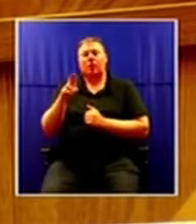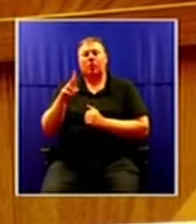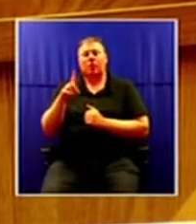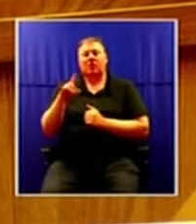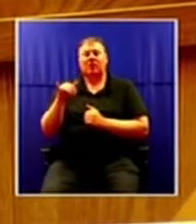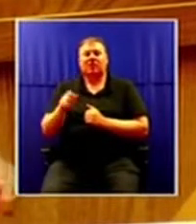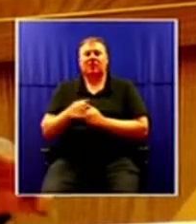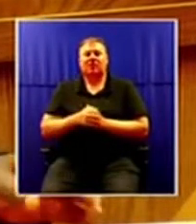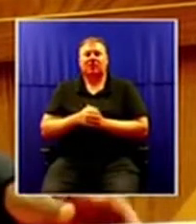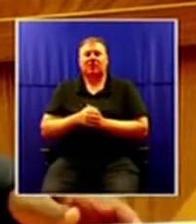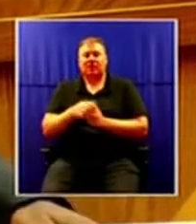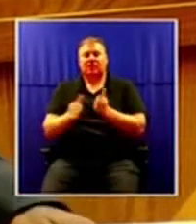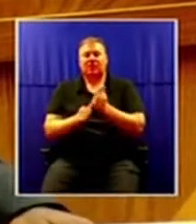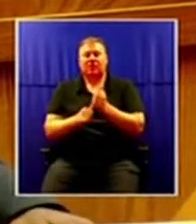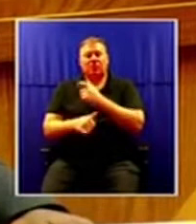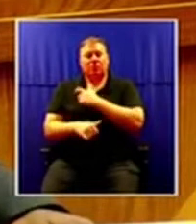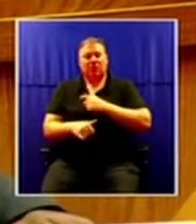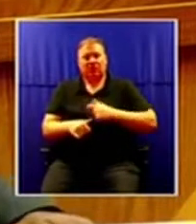Deputy President